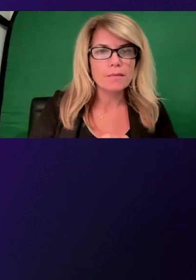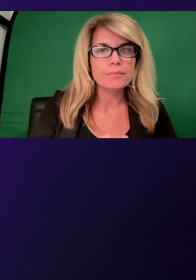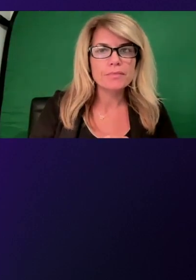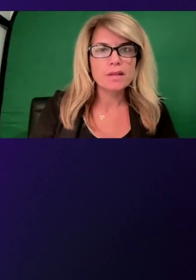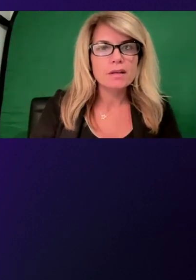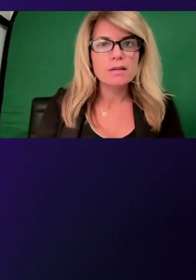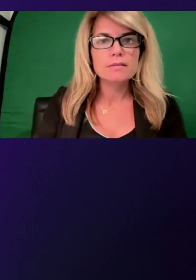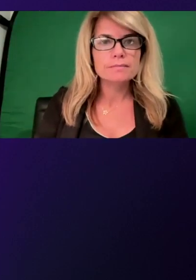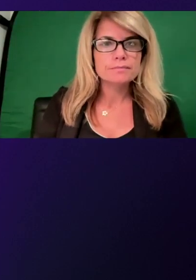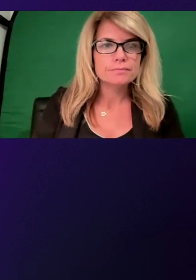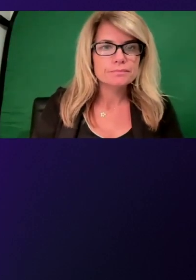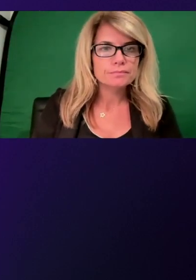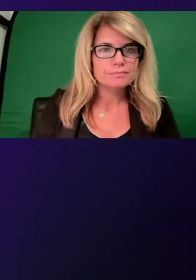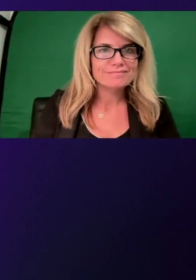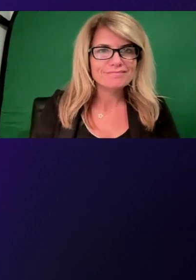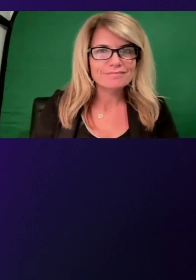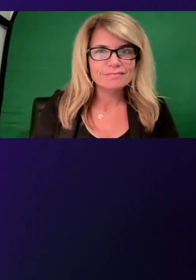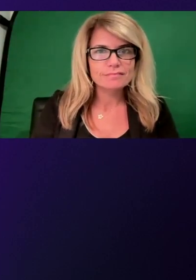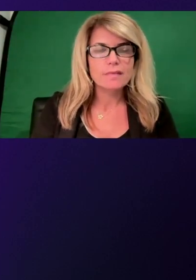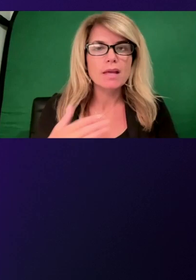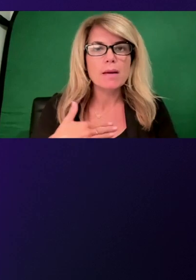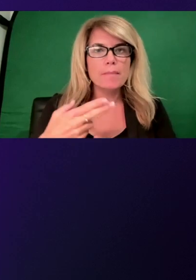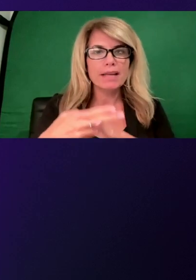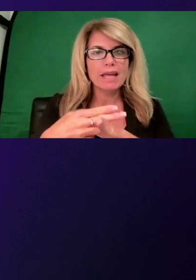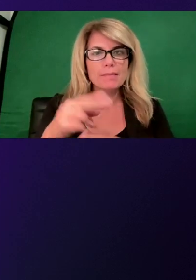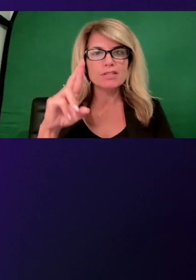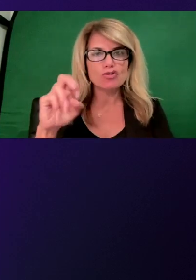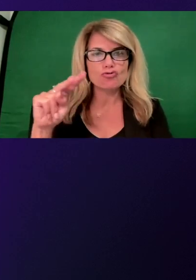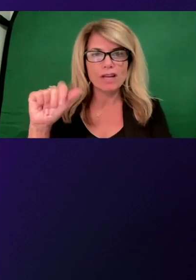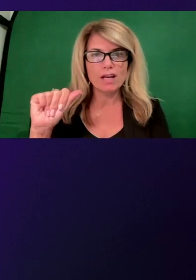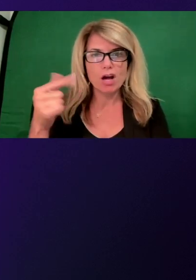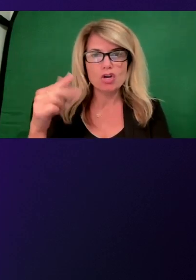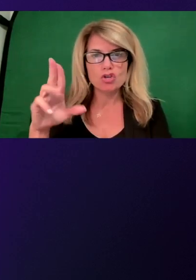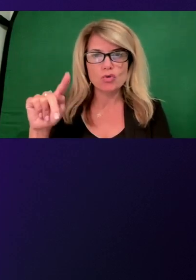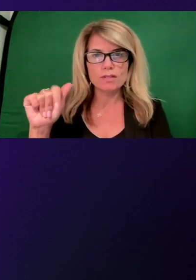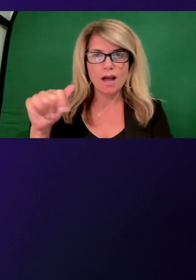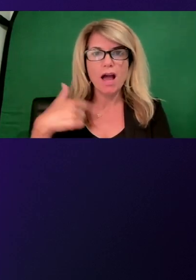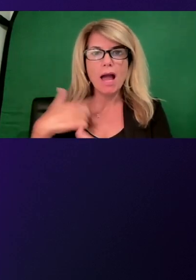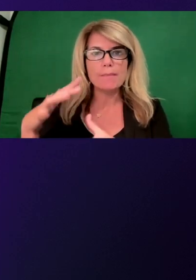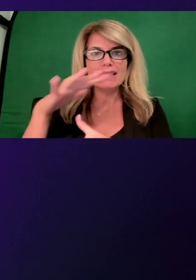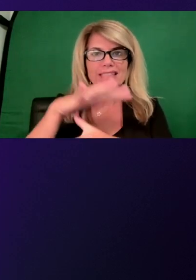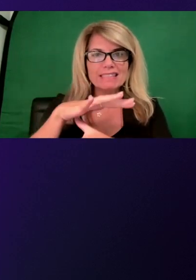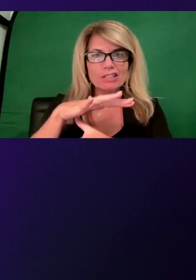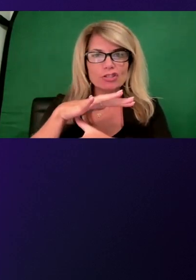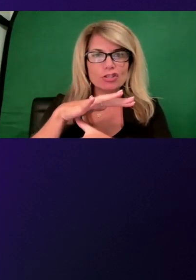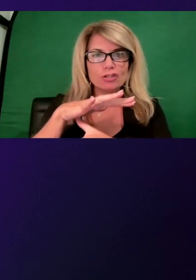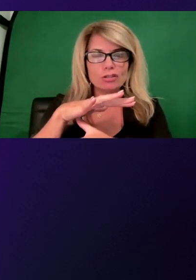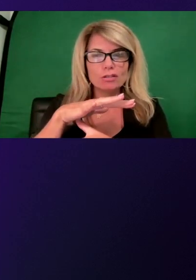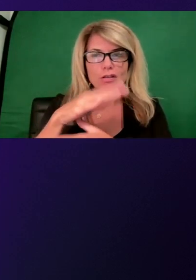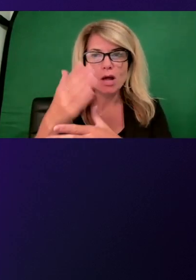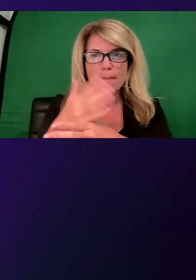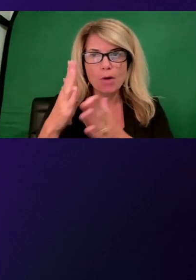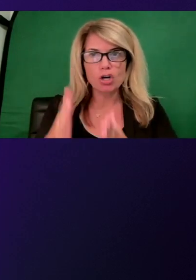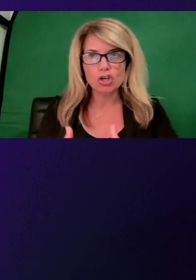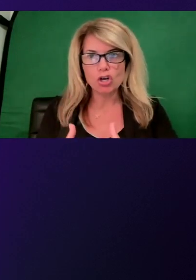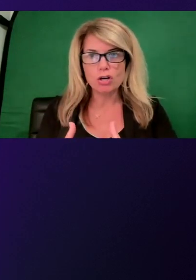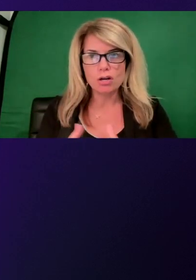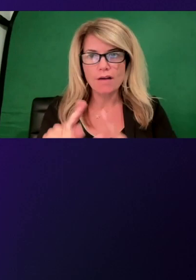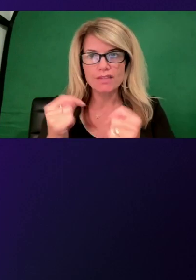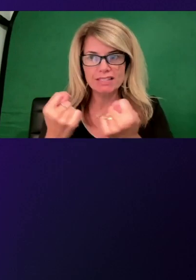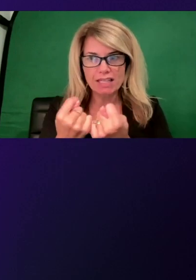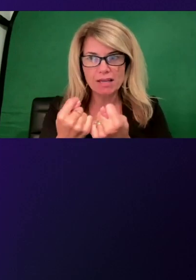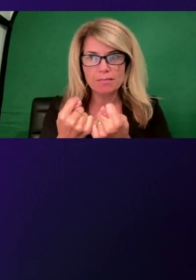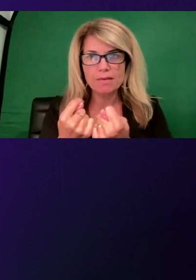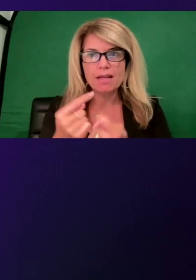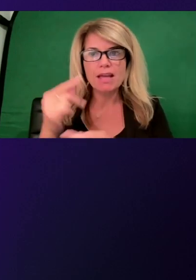customers. Hi, my name is Reena Gupta, and I am a senior product manager in the storage product management team in the